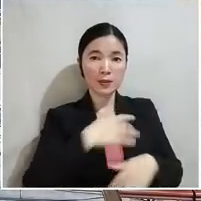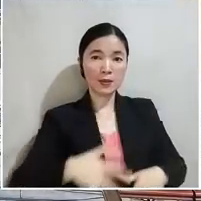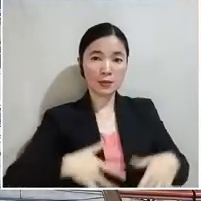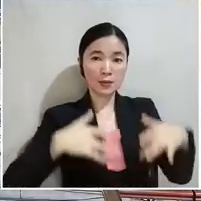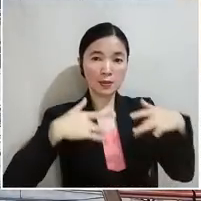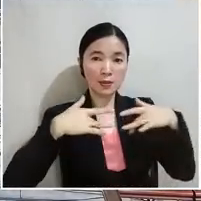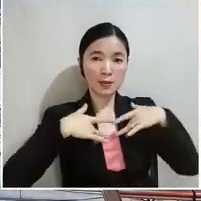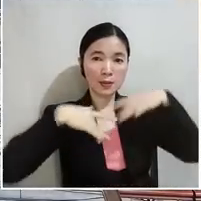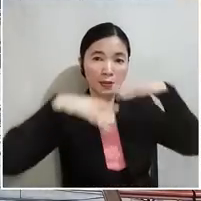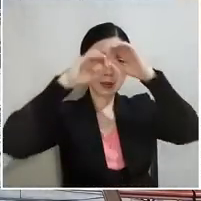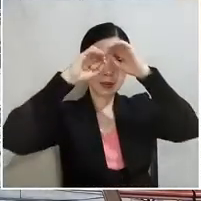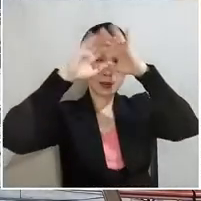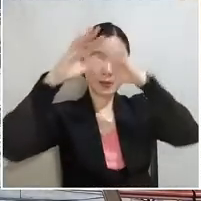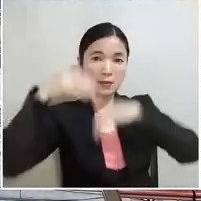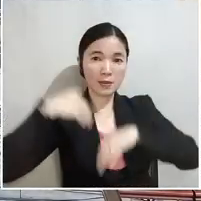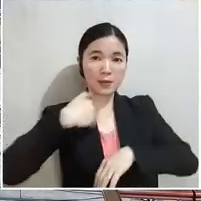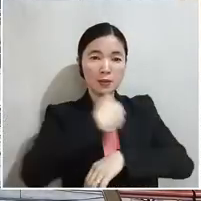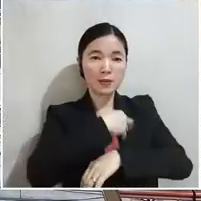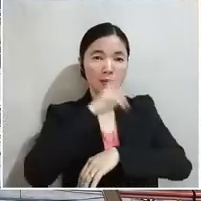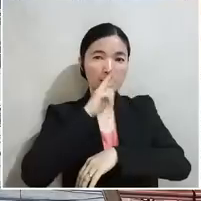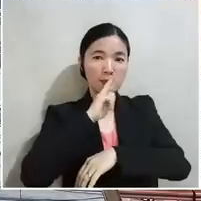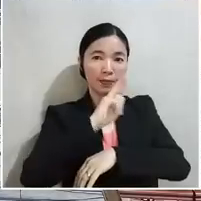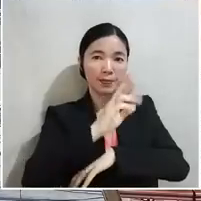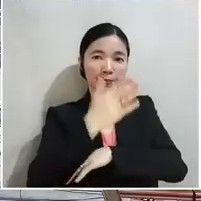yours, we are